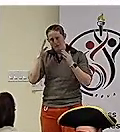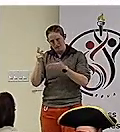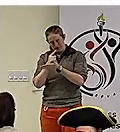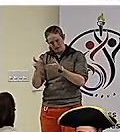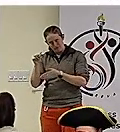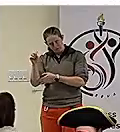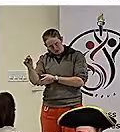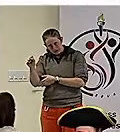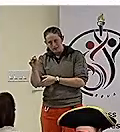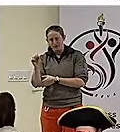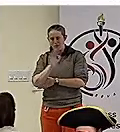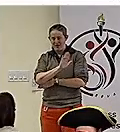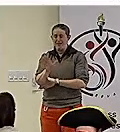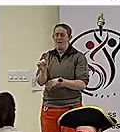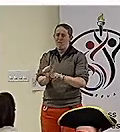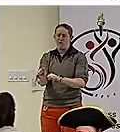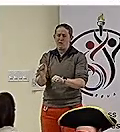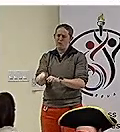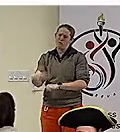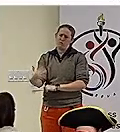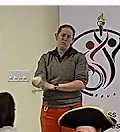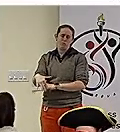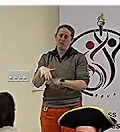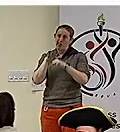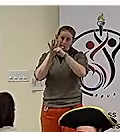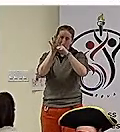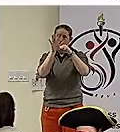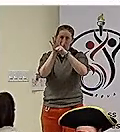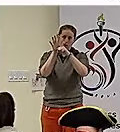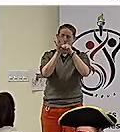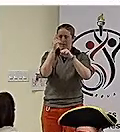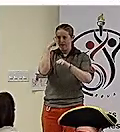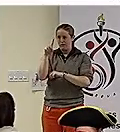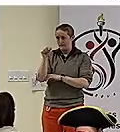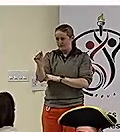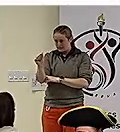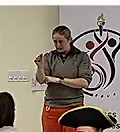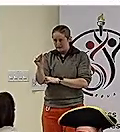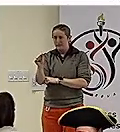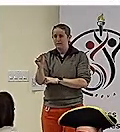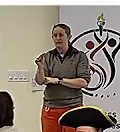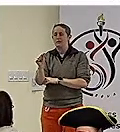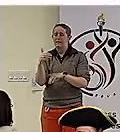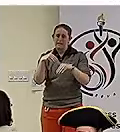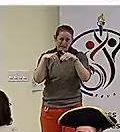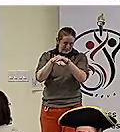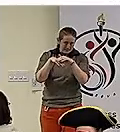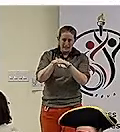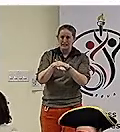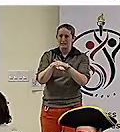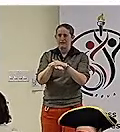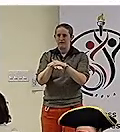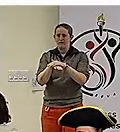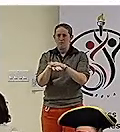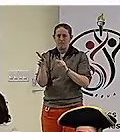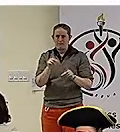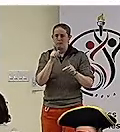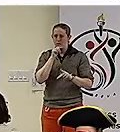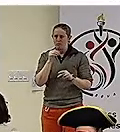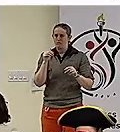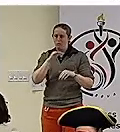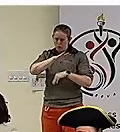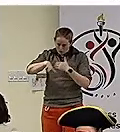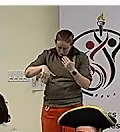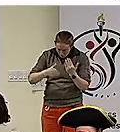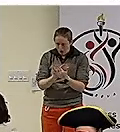work that you do in promoting accessibility and helping create a province where everyone has the opportunity to